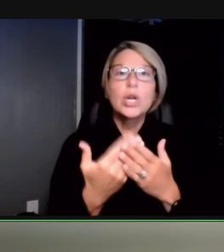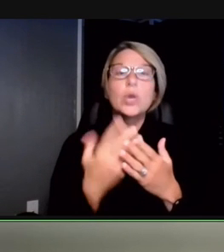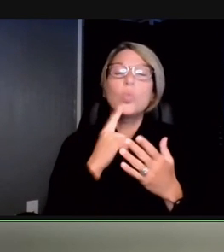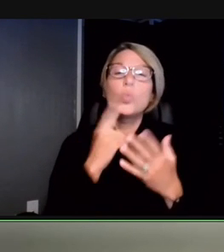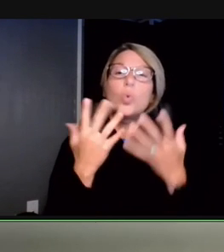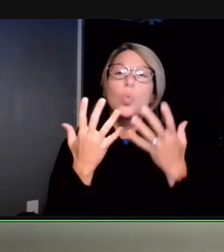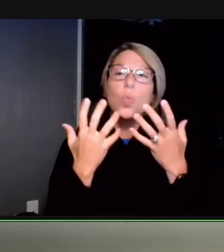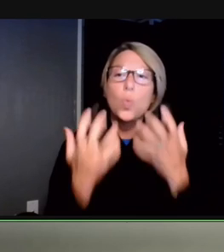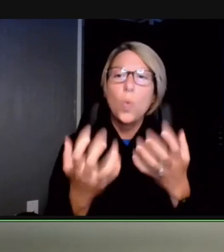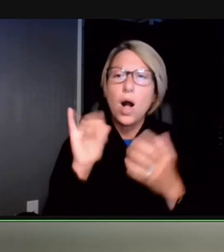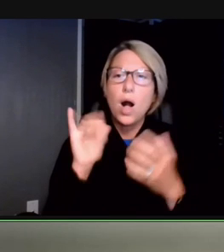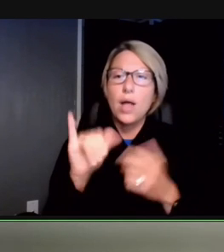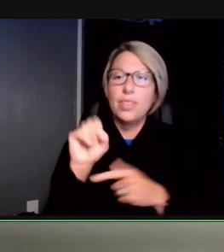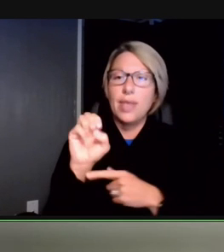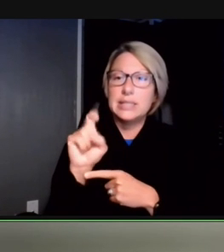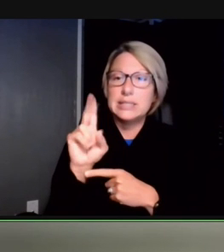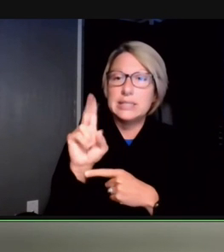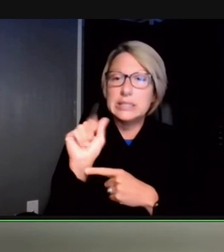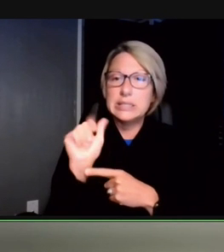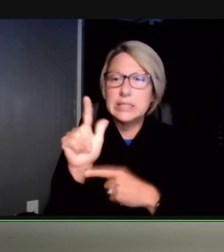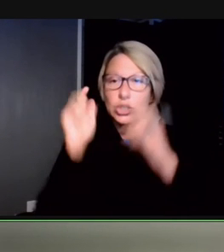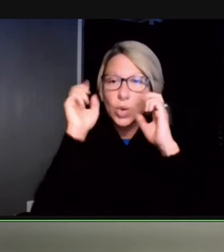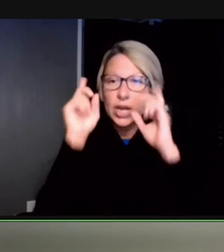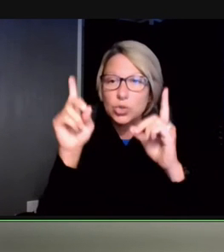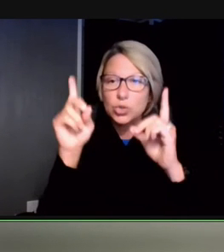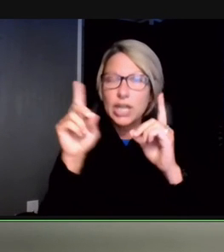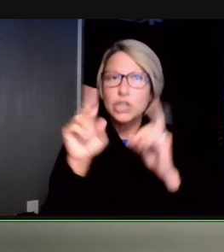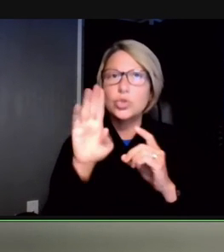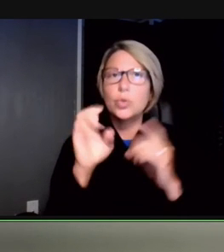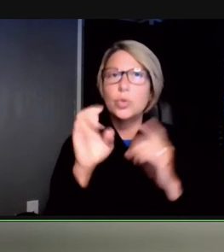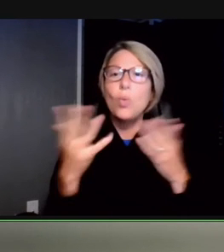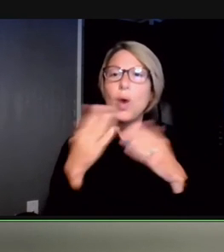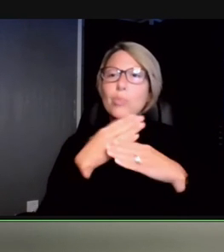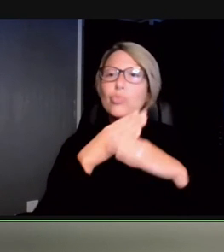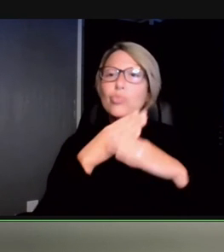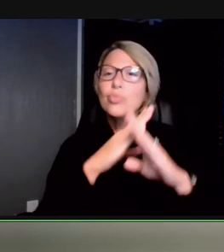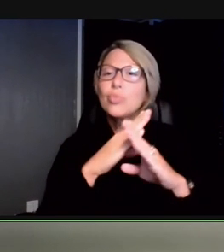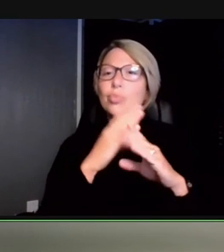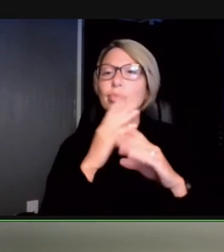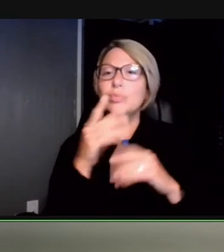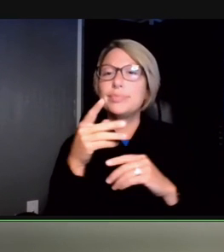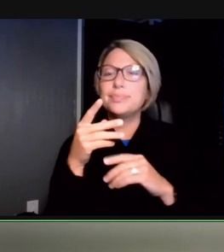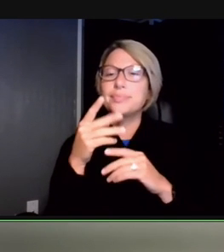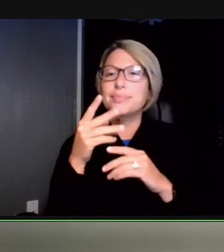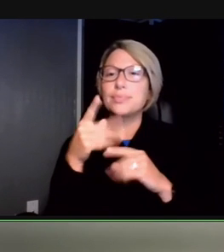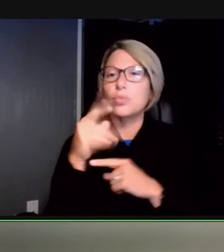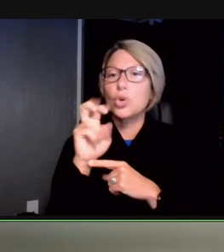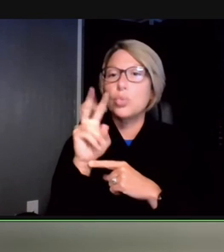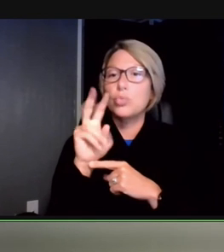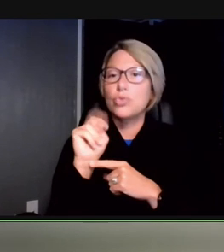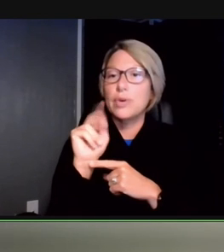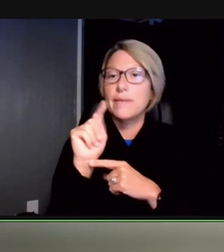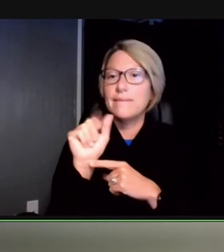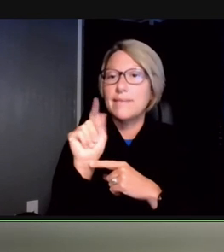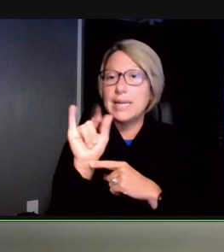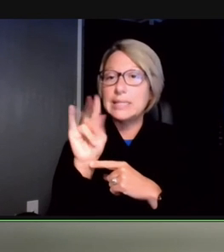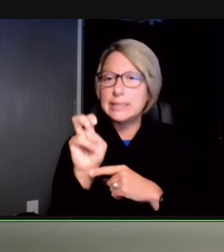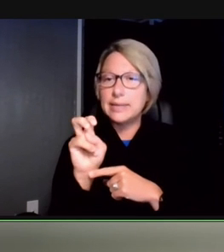education to serve as a preventative function. So these are just some of the ideas as